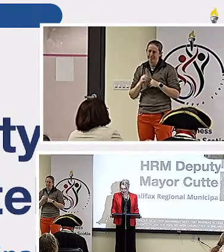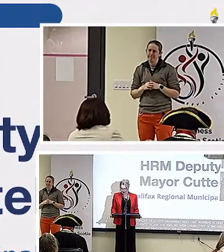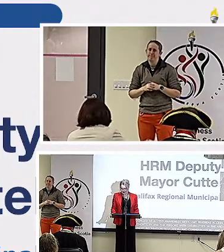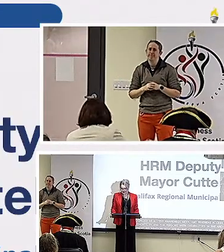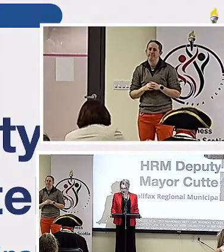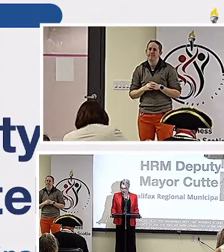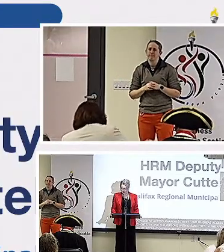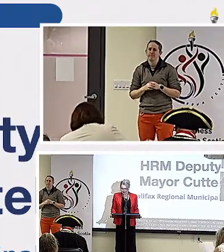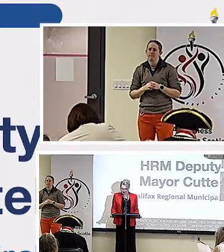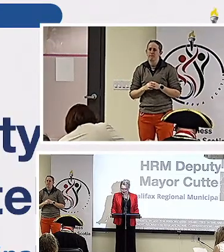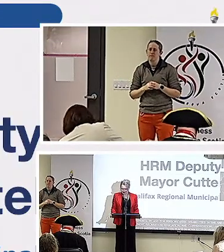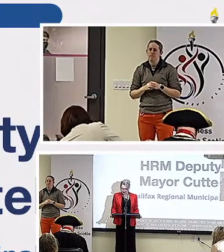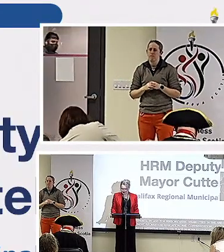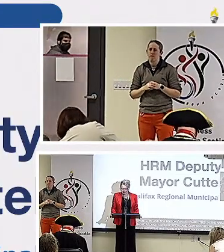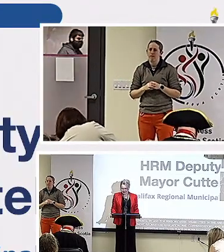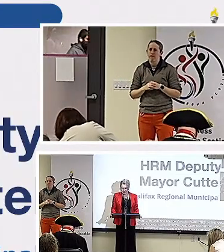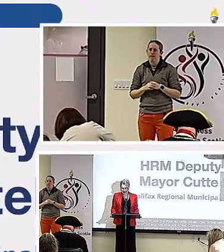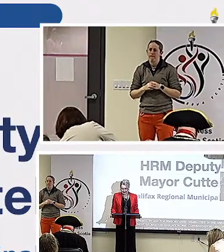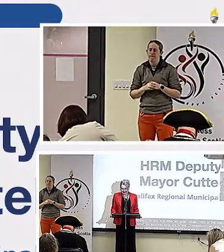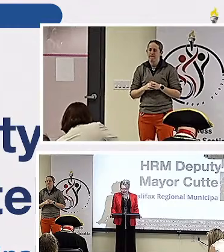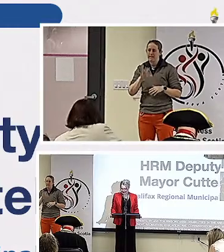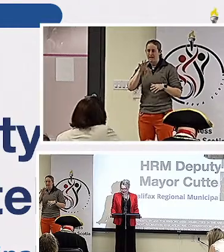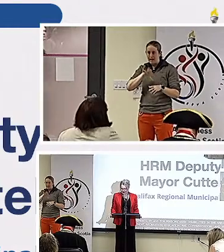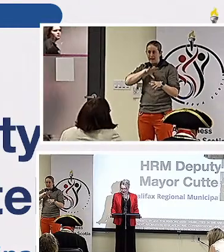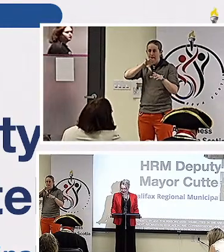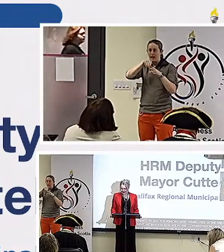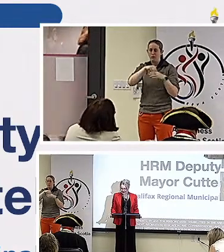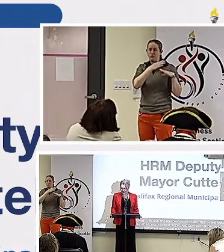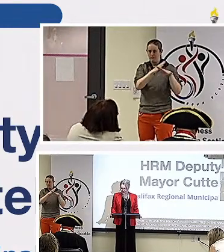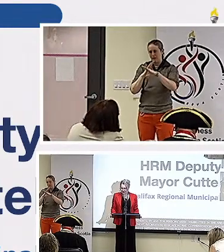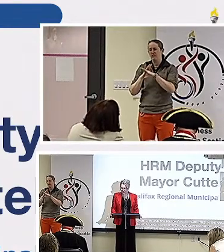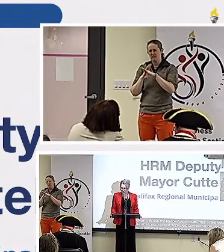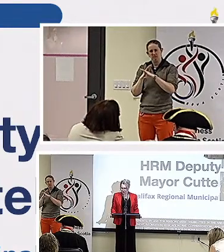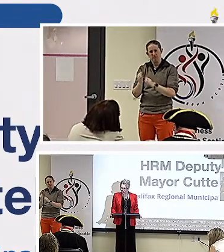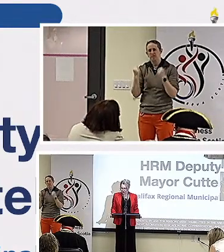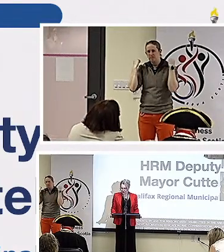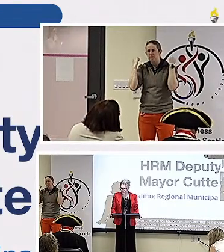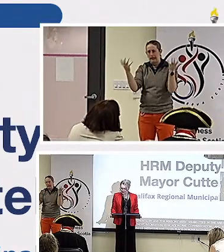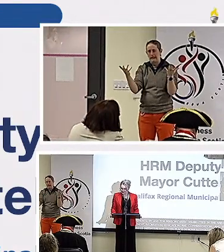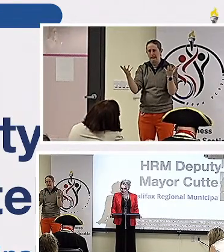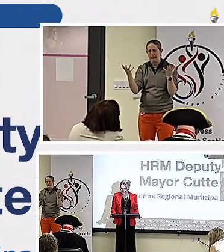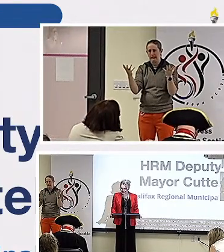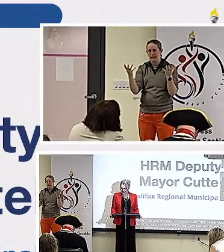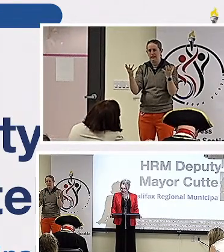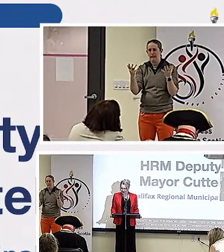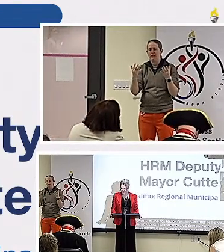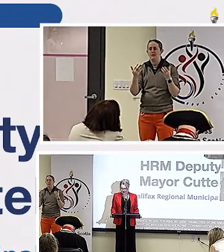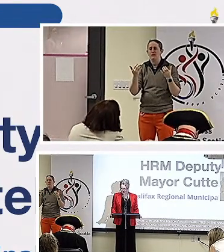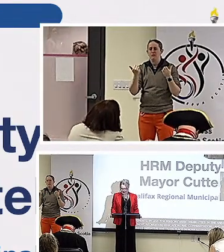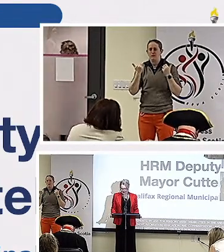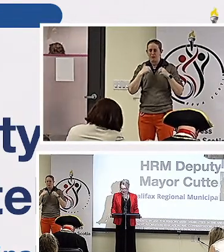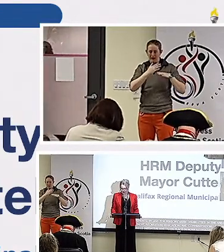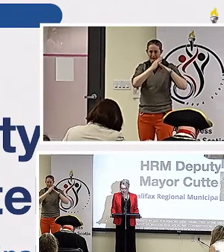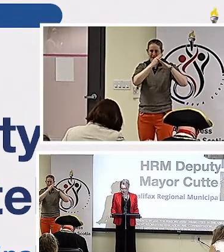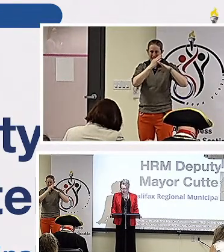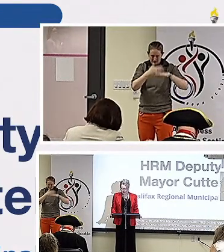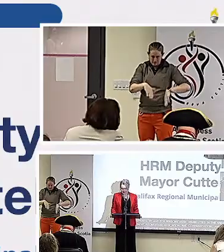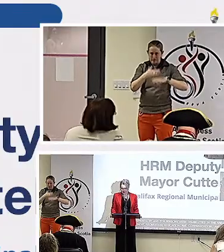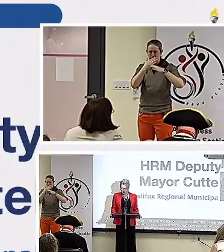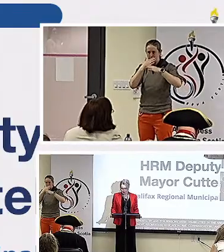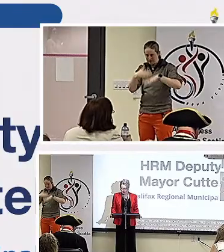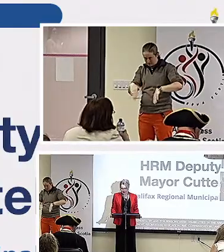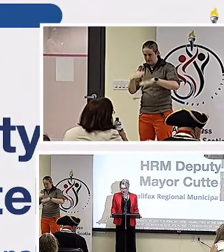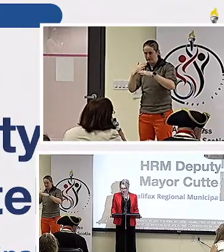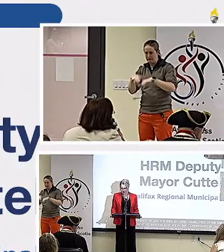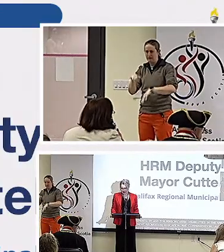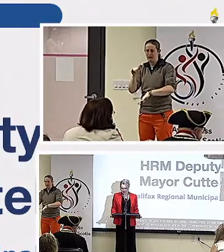Whereas barriers to inclusion are many and interconnected, removing and preventing them is central to improving